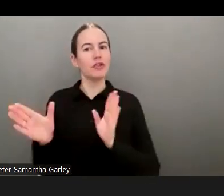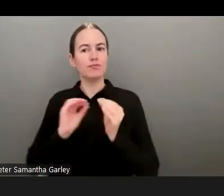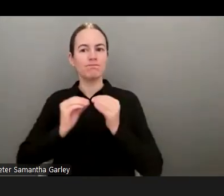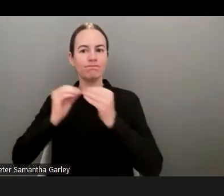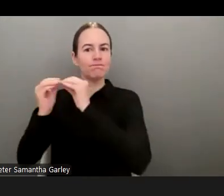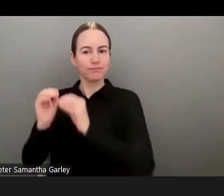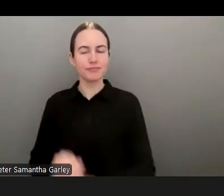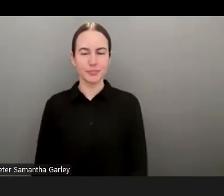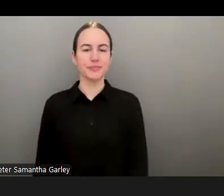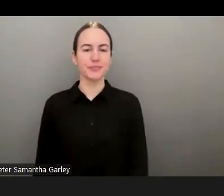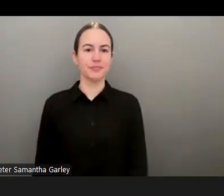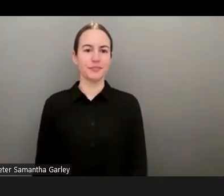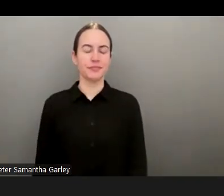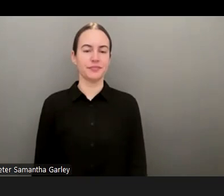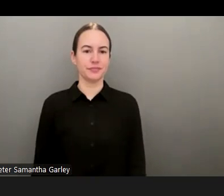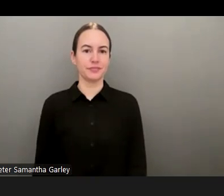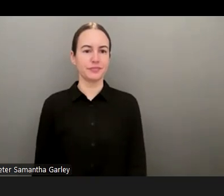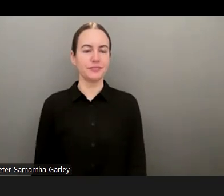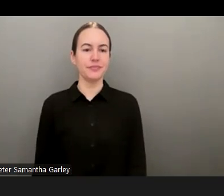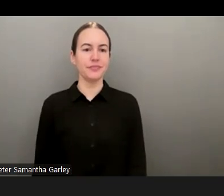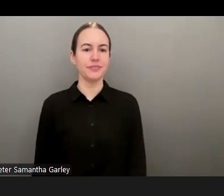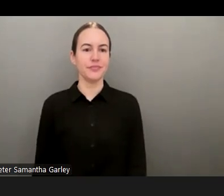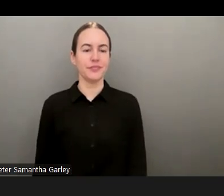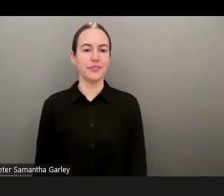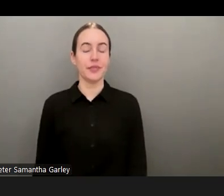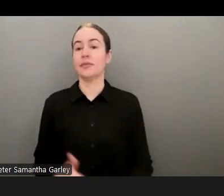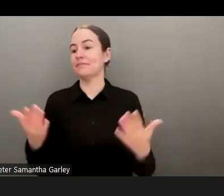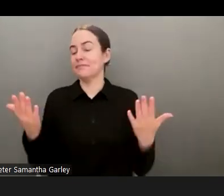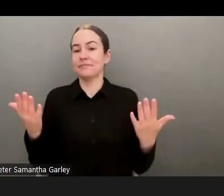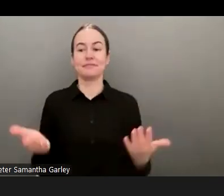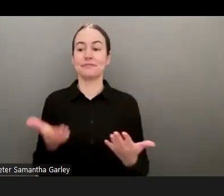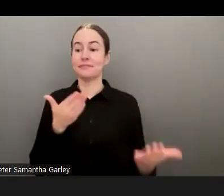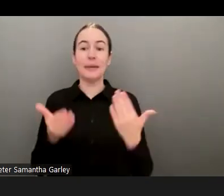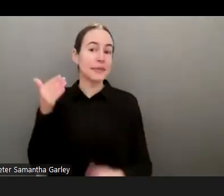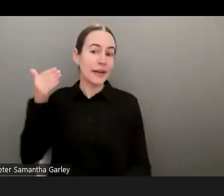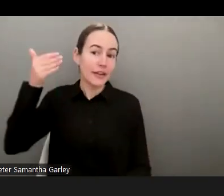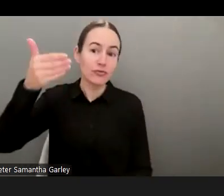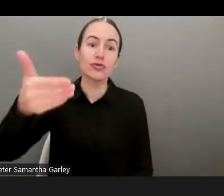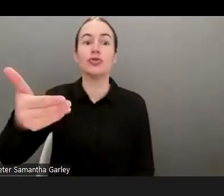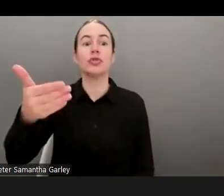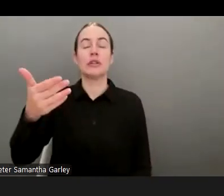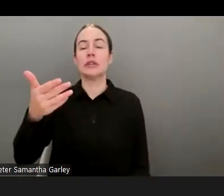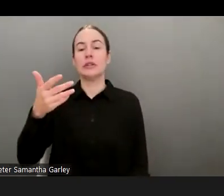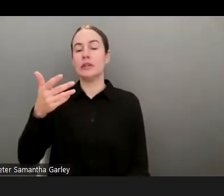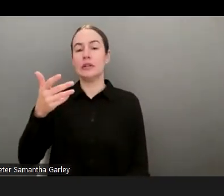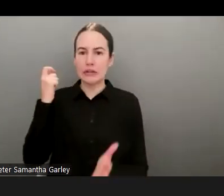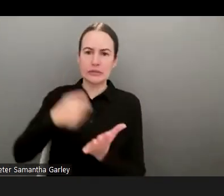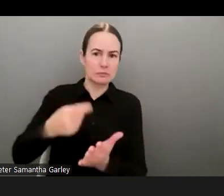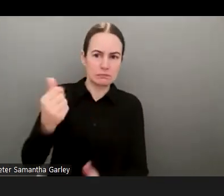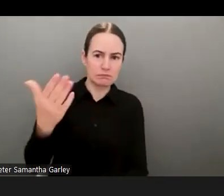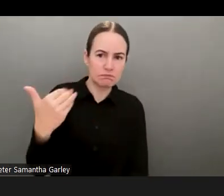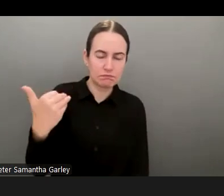Will we meet the case where we need to impose some conditional fines? But we'll see. But you have